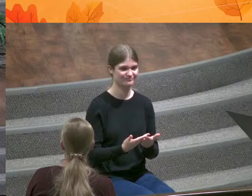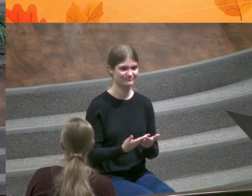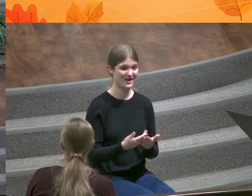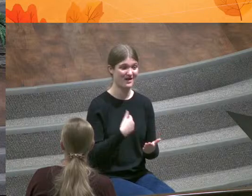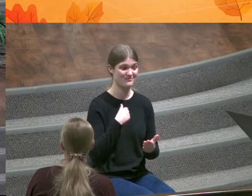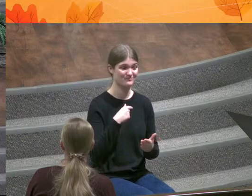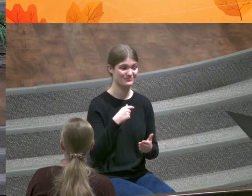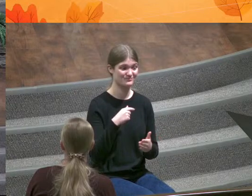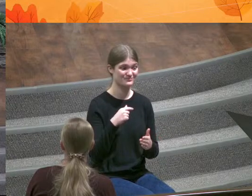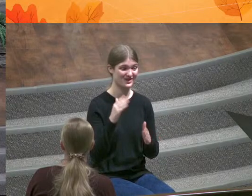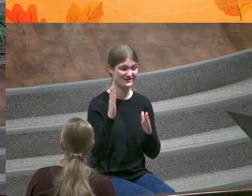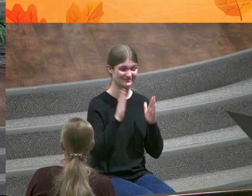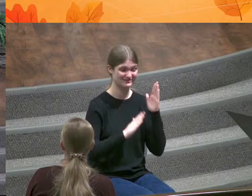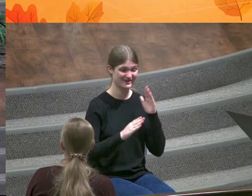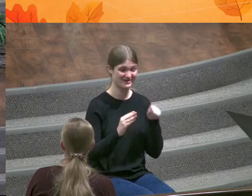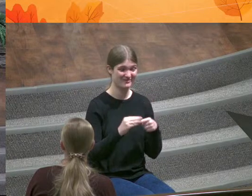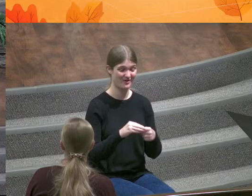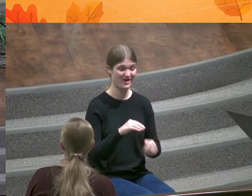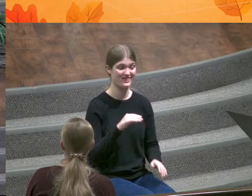That's who I'm worried about.